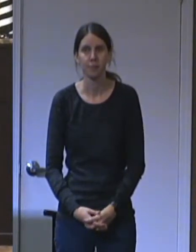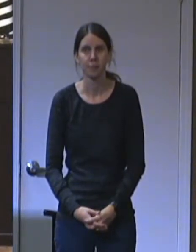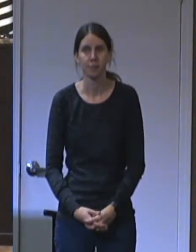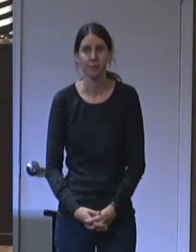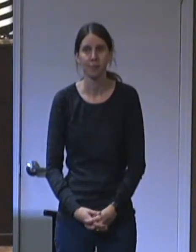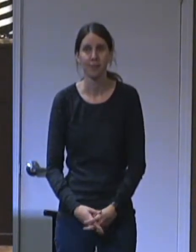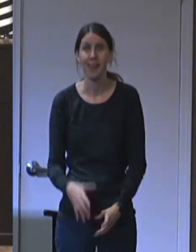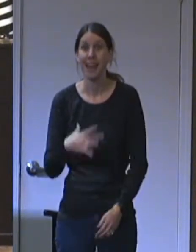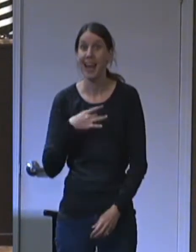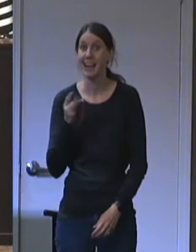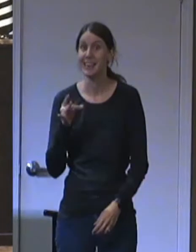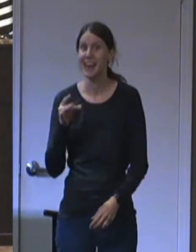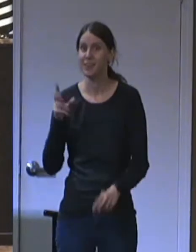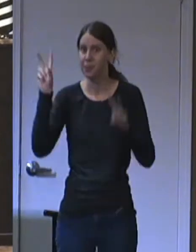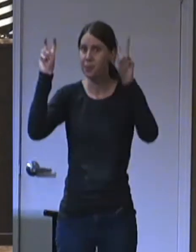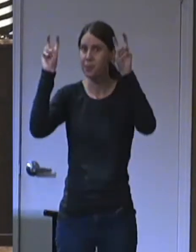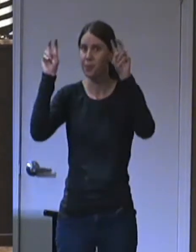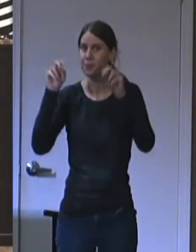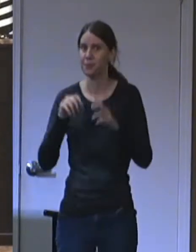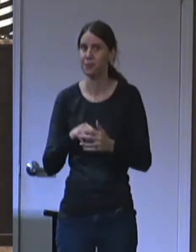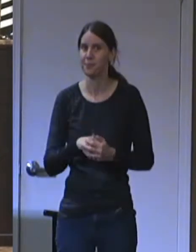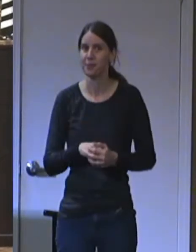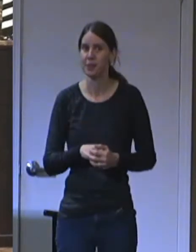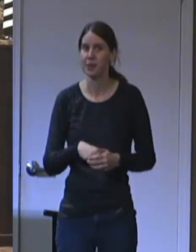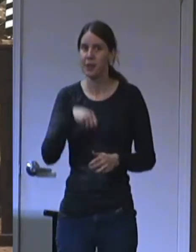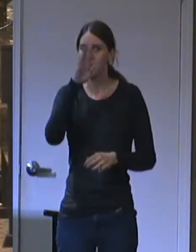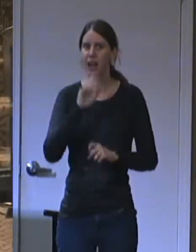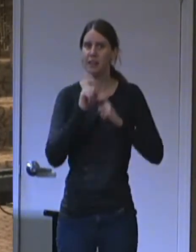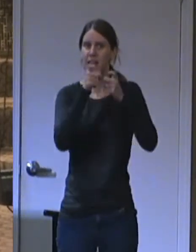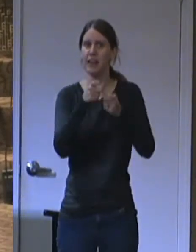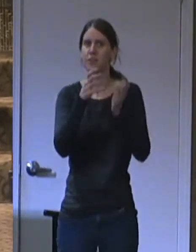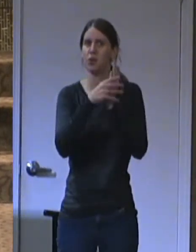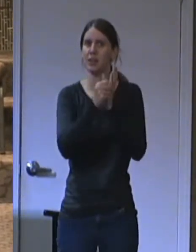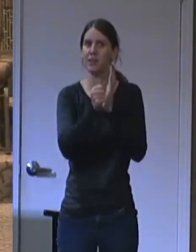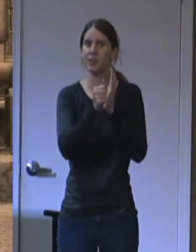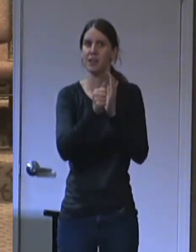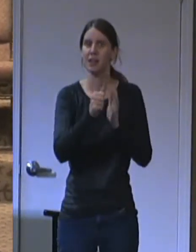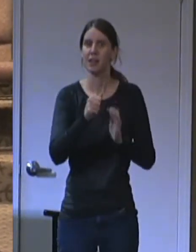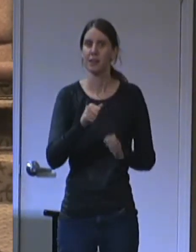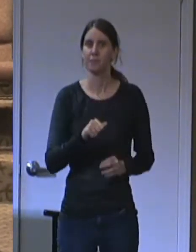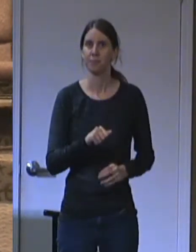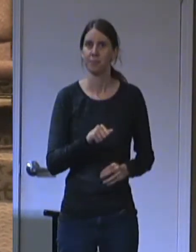I really like this, William Arthur Ward. God gave you a gift of